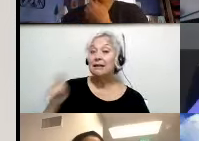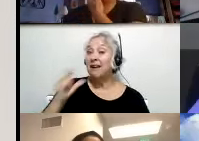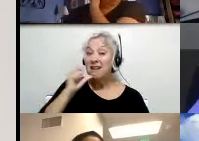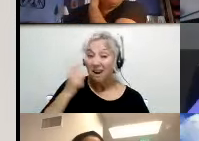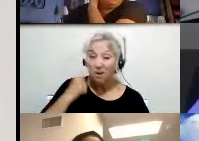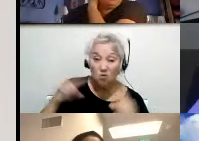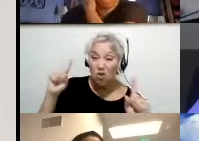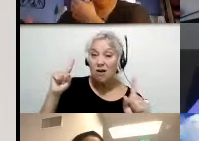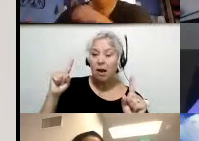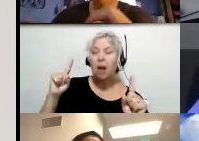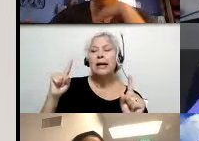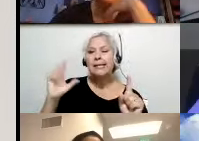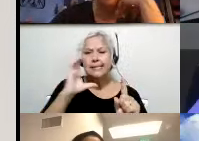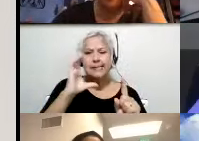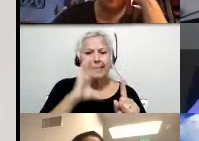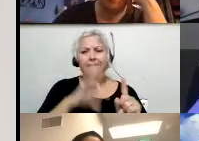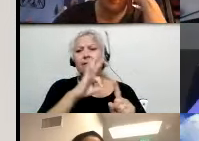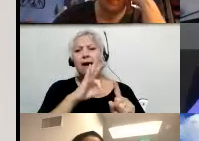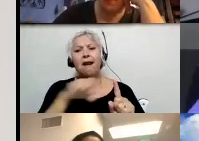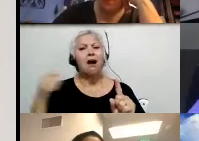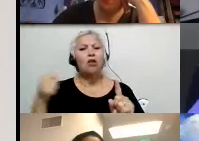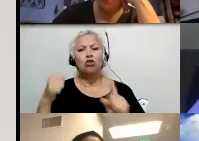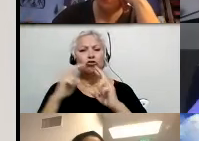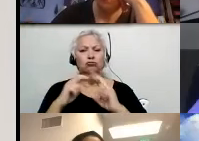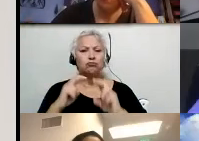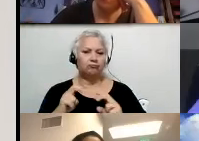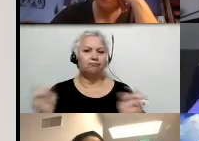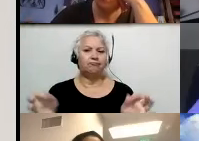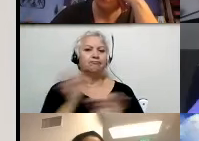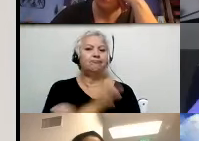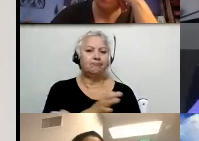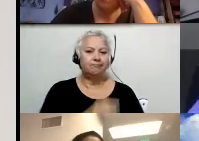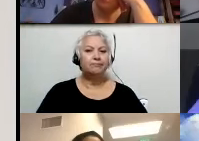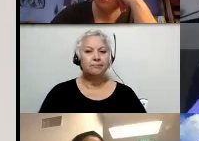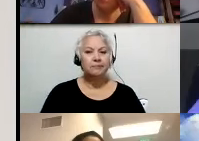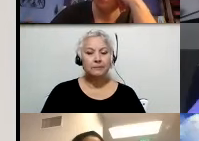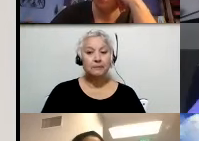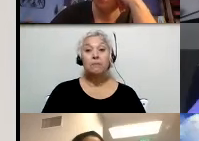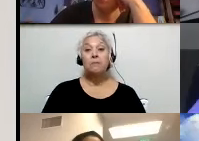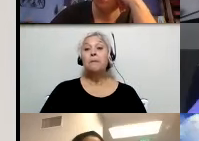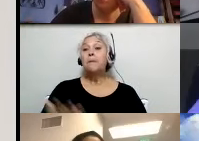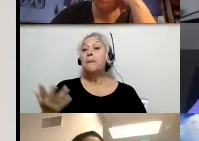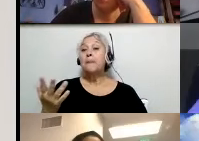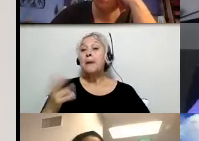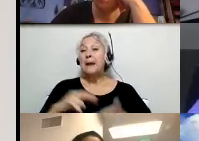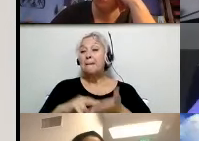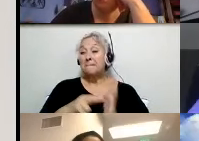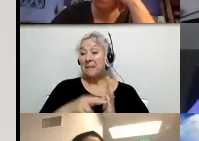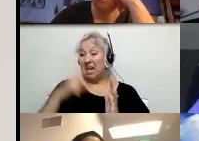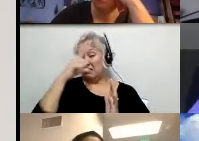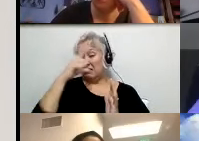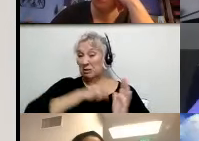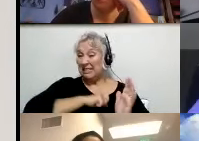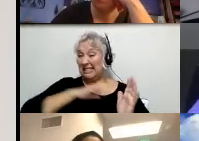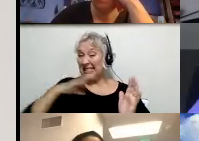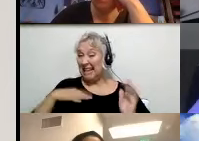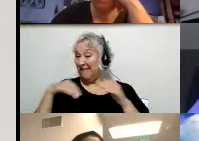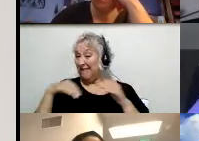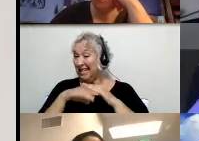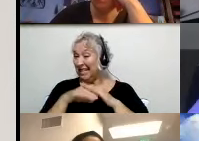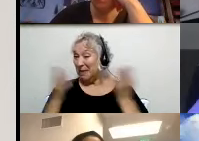working, we have to find some additional assessments. What I mean by for the staff